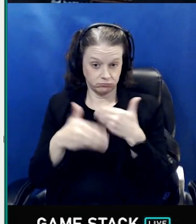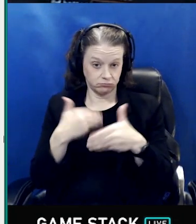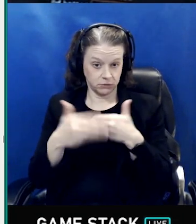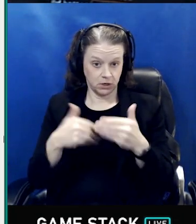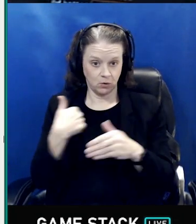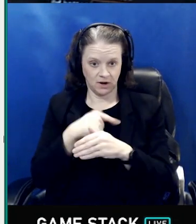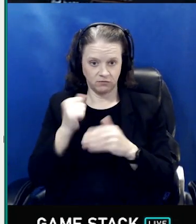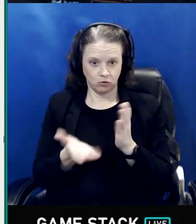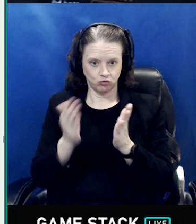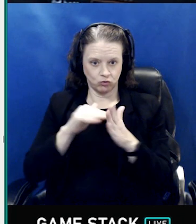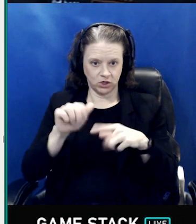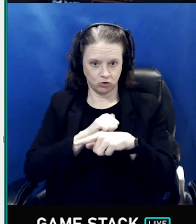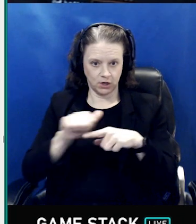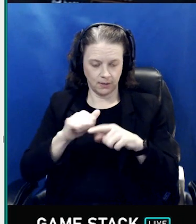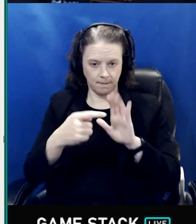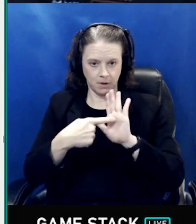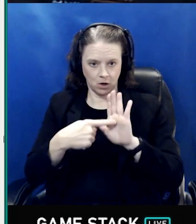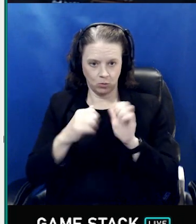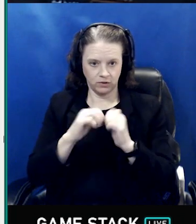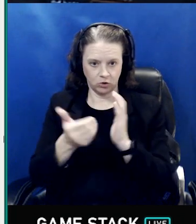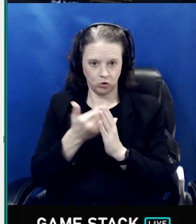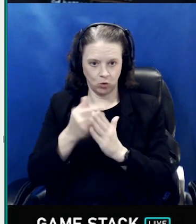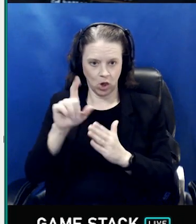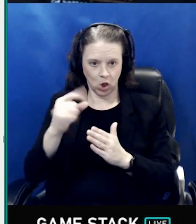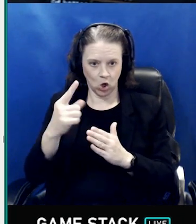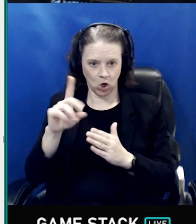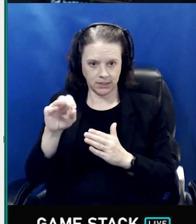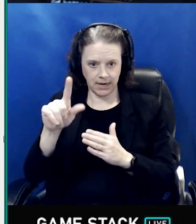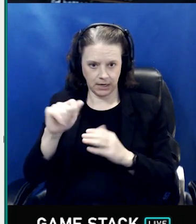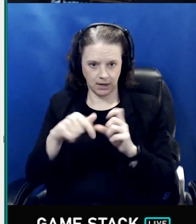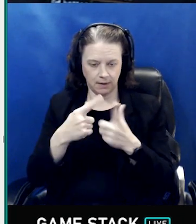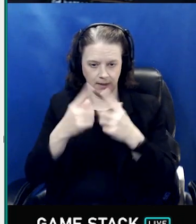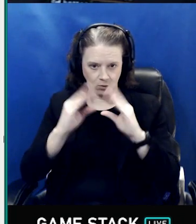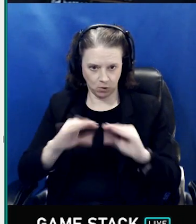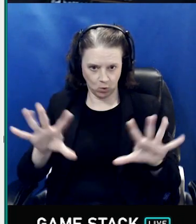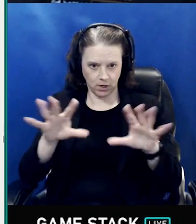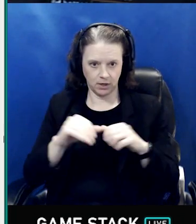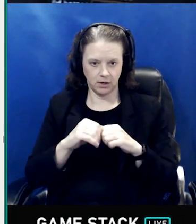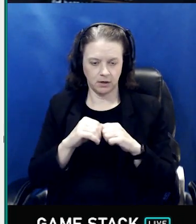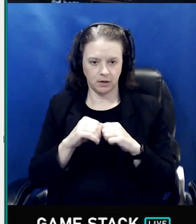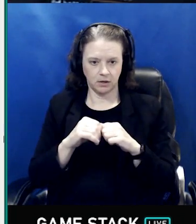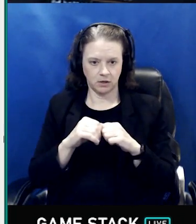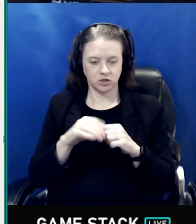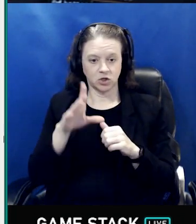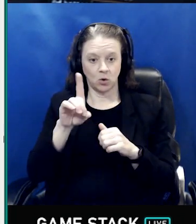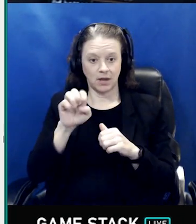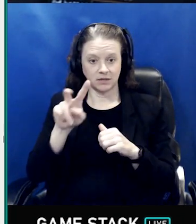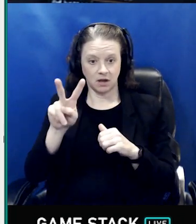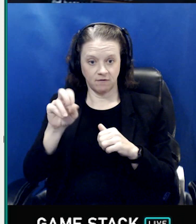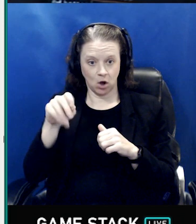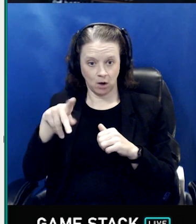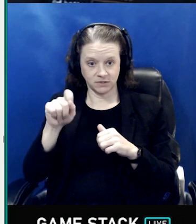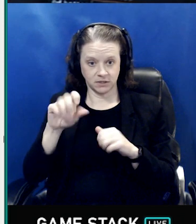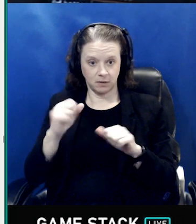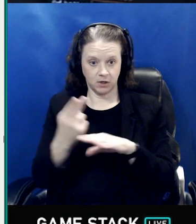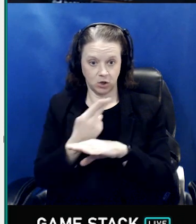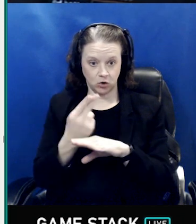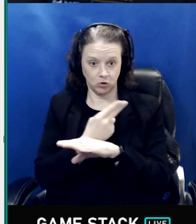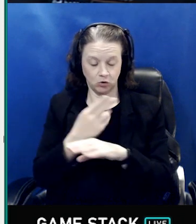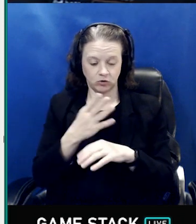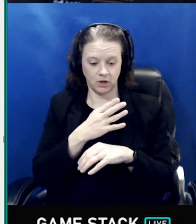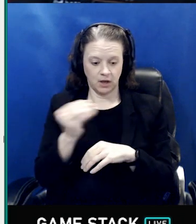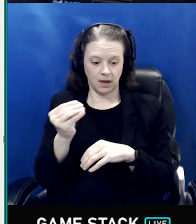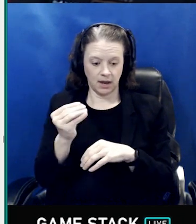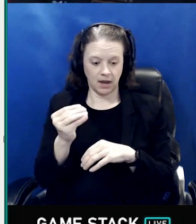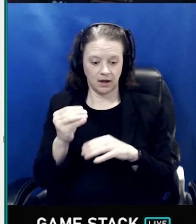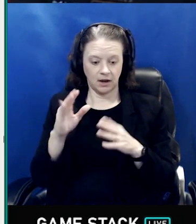model with new log data and deploy it. So Azure DevOps can be used for MLOps also and automated overall